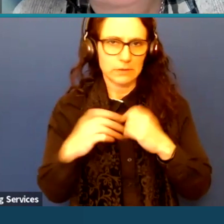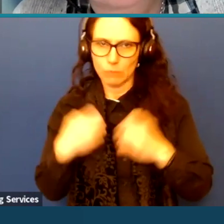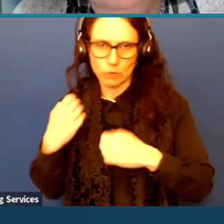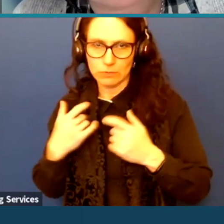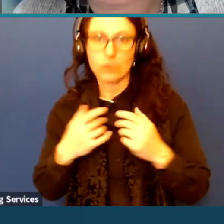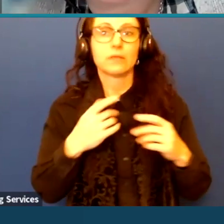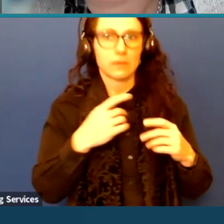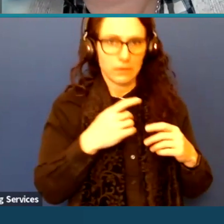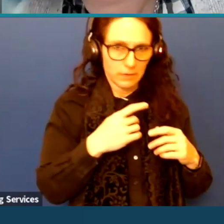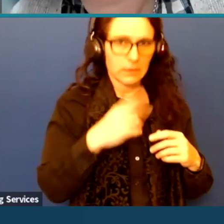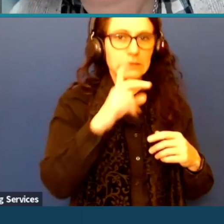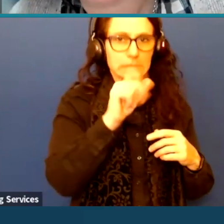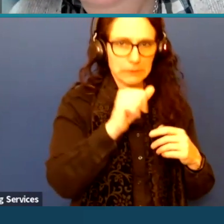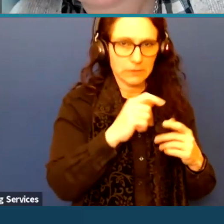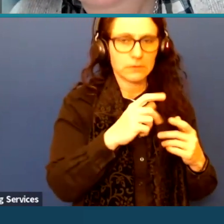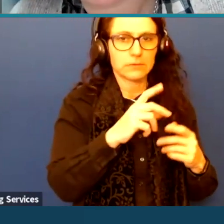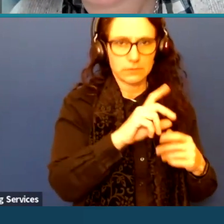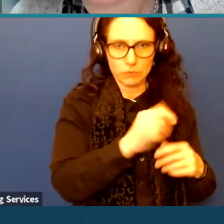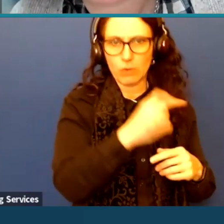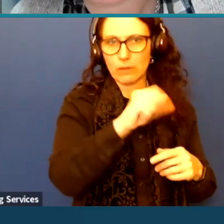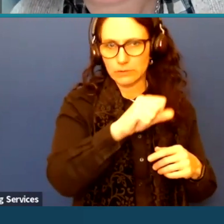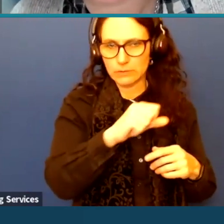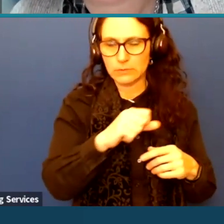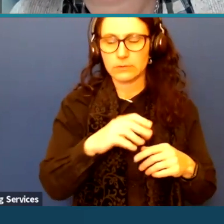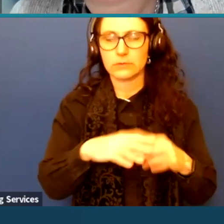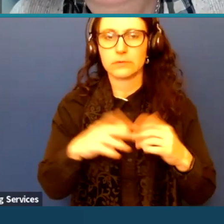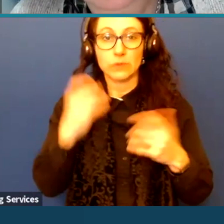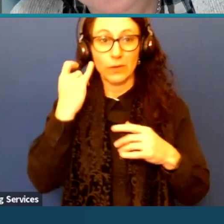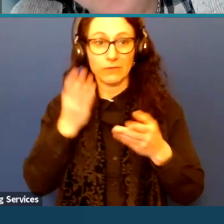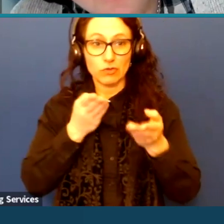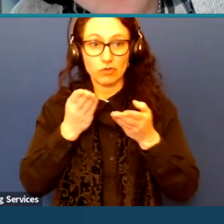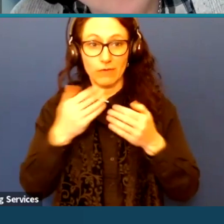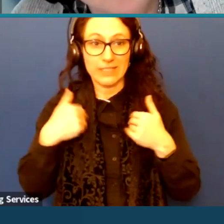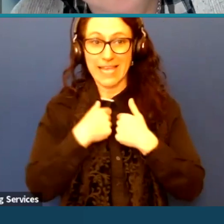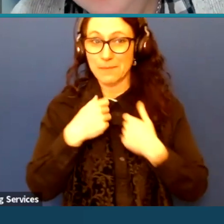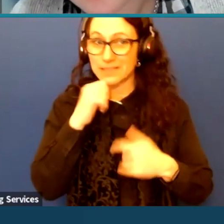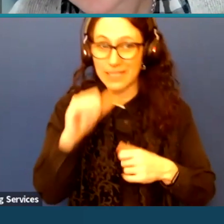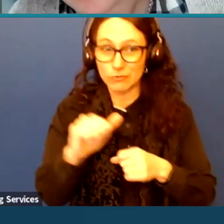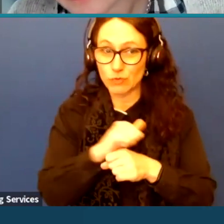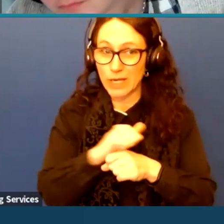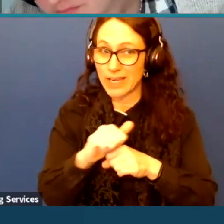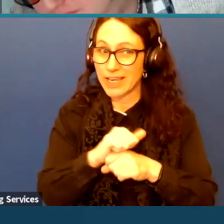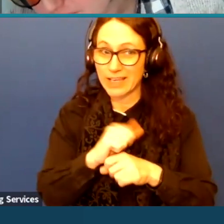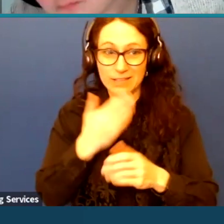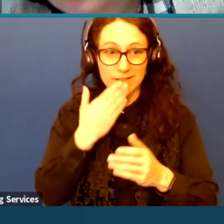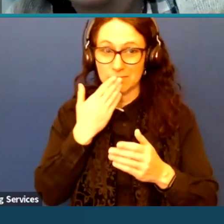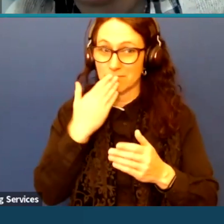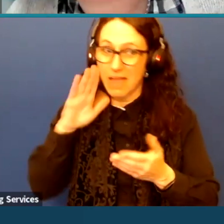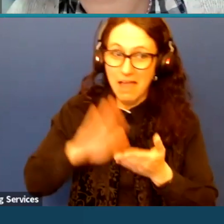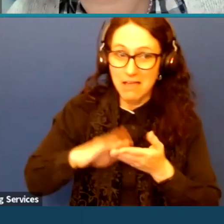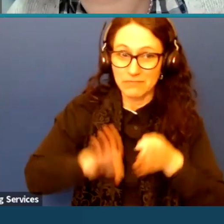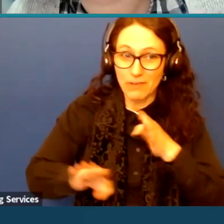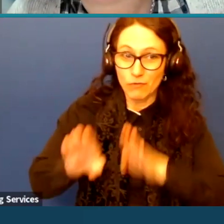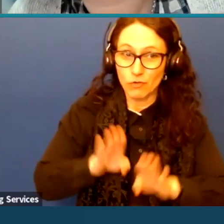where you have, and I'll say in quotes, a service animal that is perhaps maybe poorly trained or not well behaved,